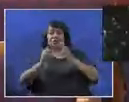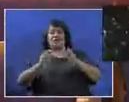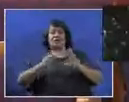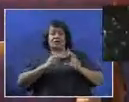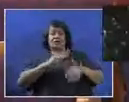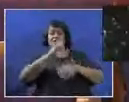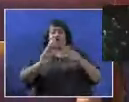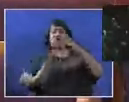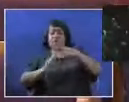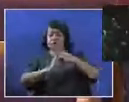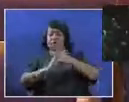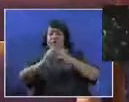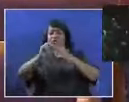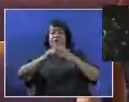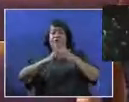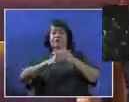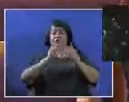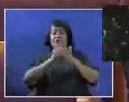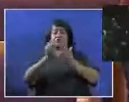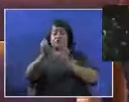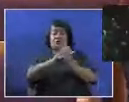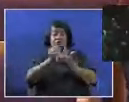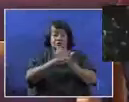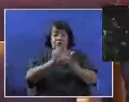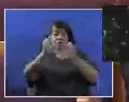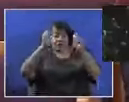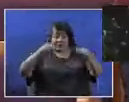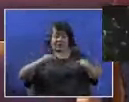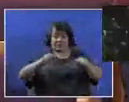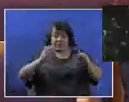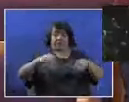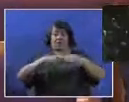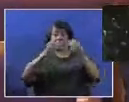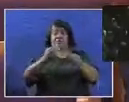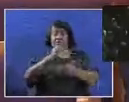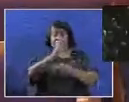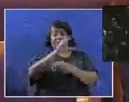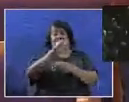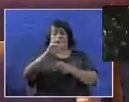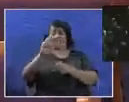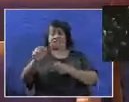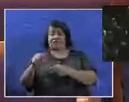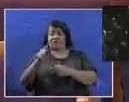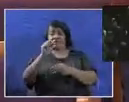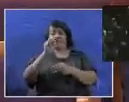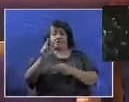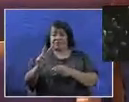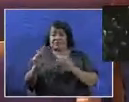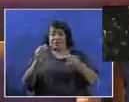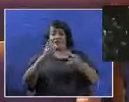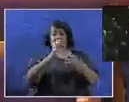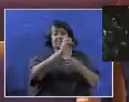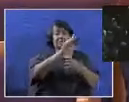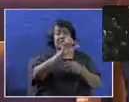to, and then type in your debit or credit card information, and you can give on ssclive.tv